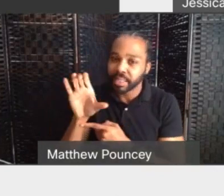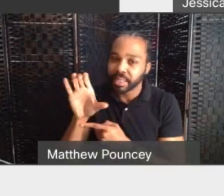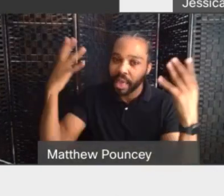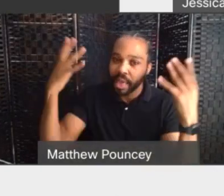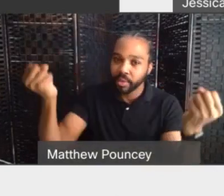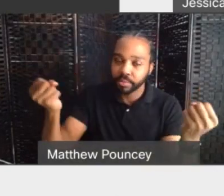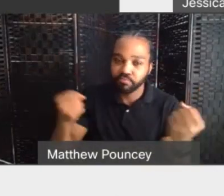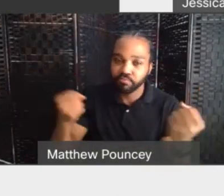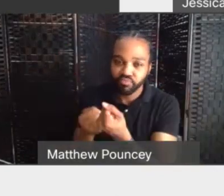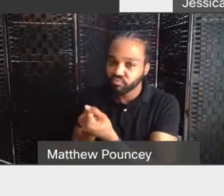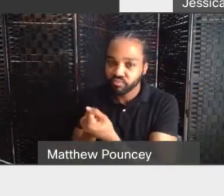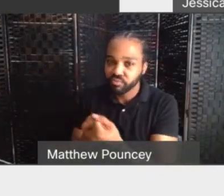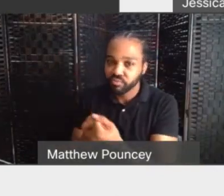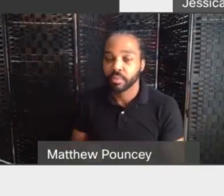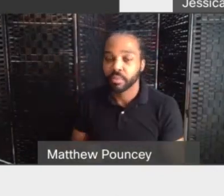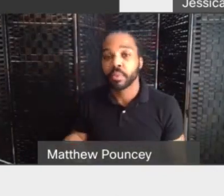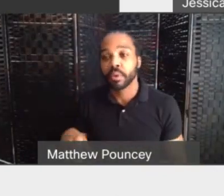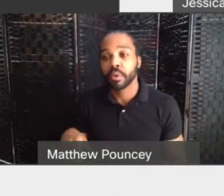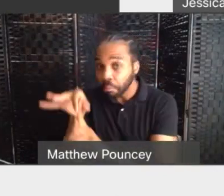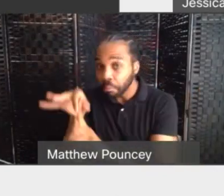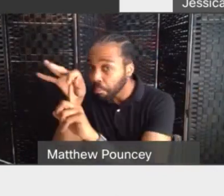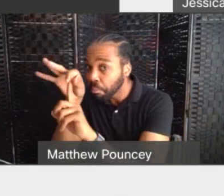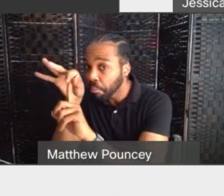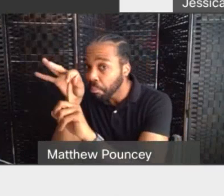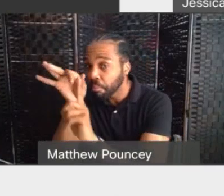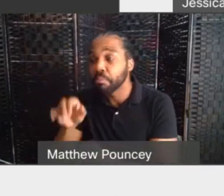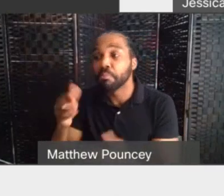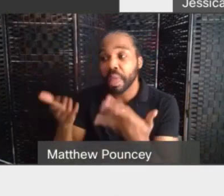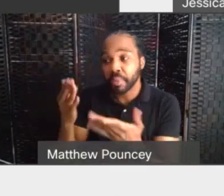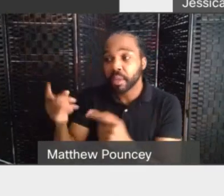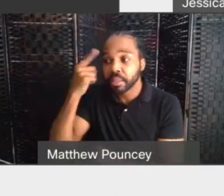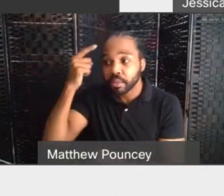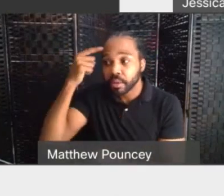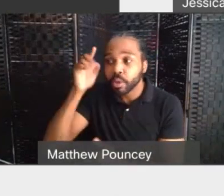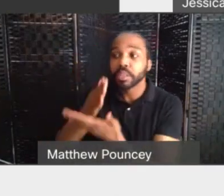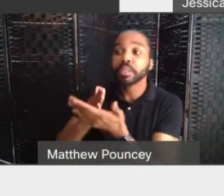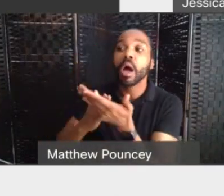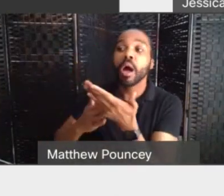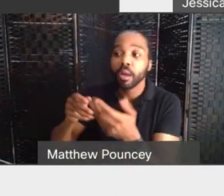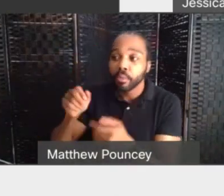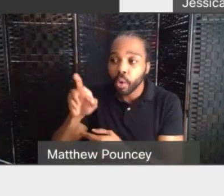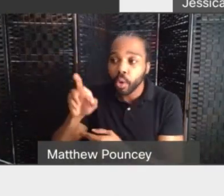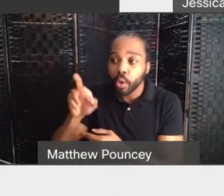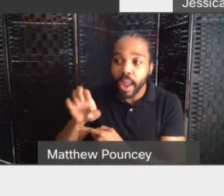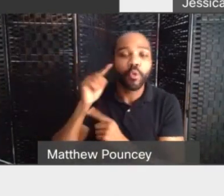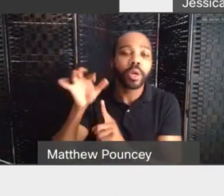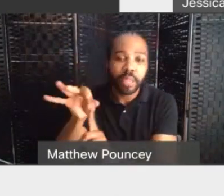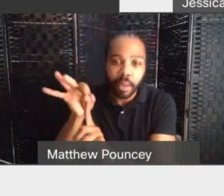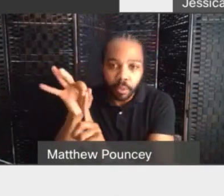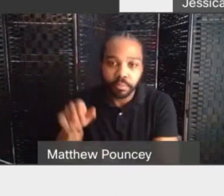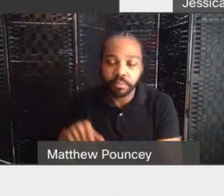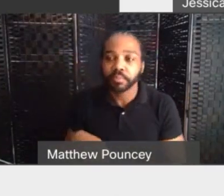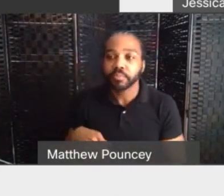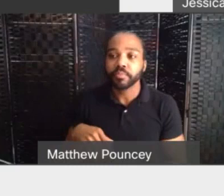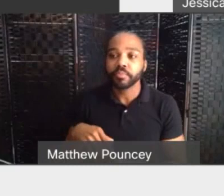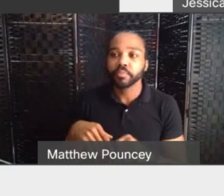There's as an exception, it may be considered for some rare instances. So for example, for